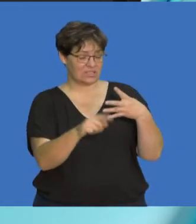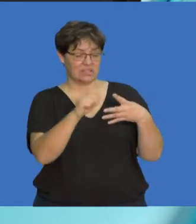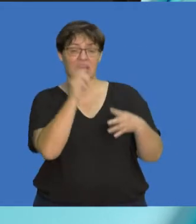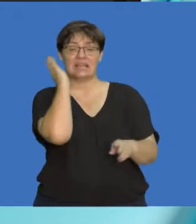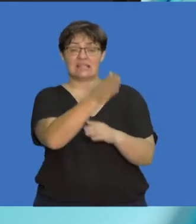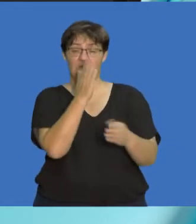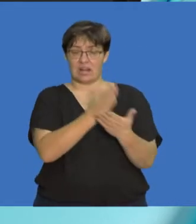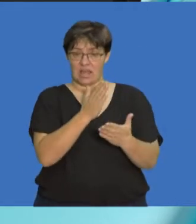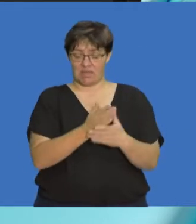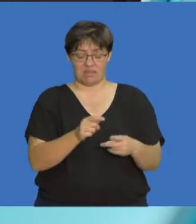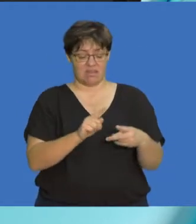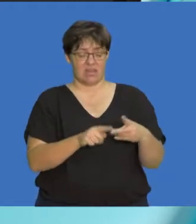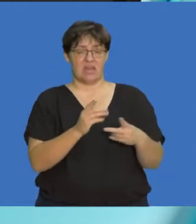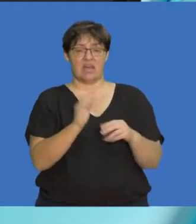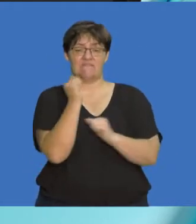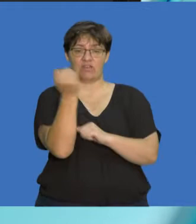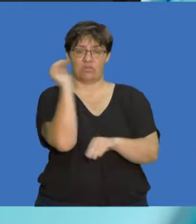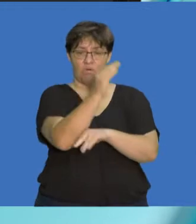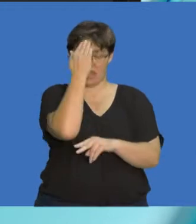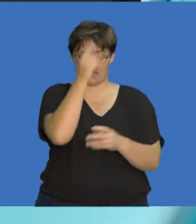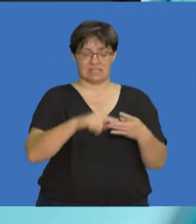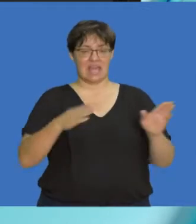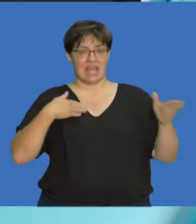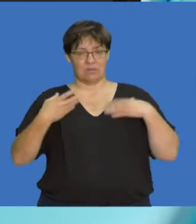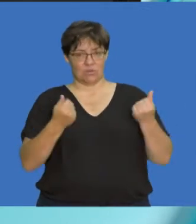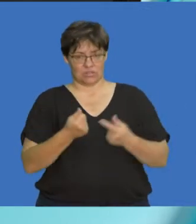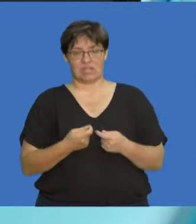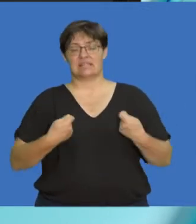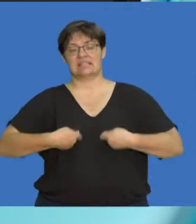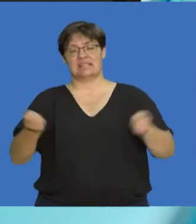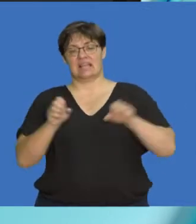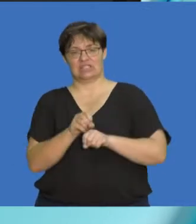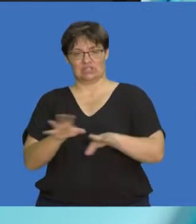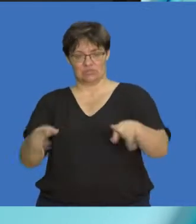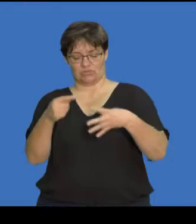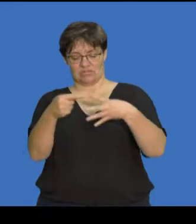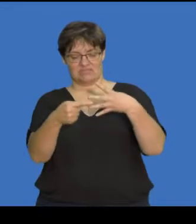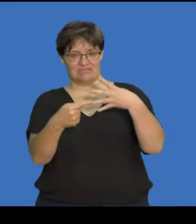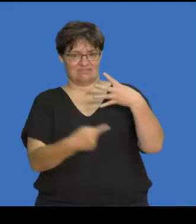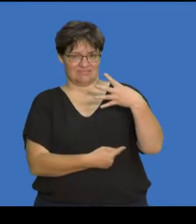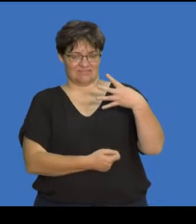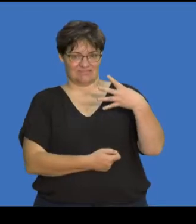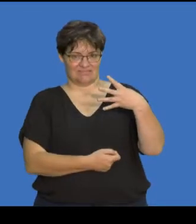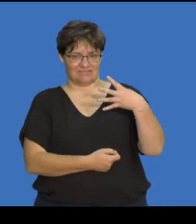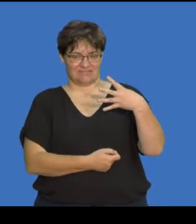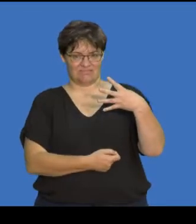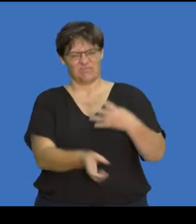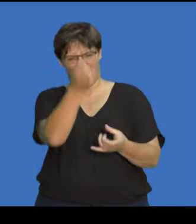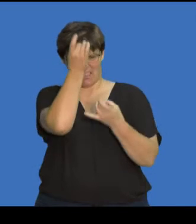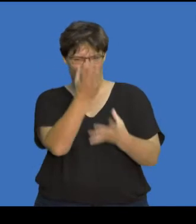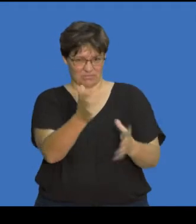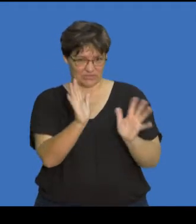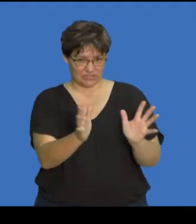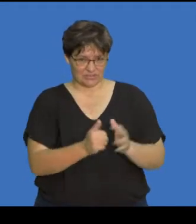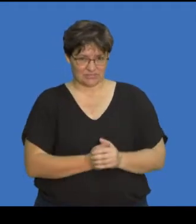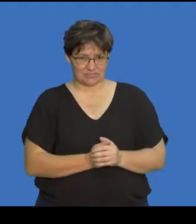labor, factory overheads, admin cost, selling and distribution. Right, that's just information.